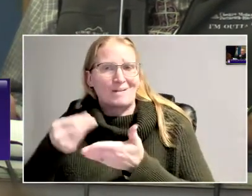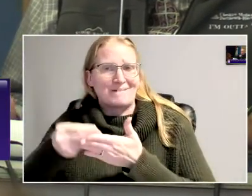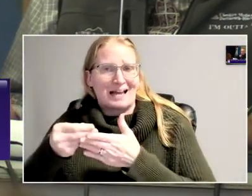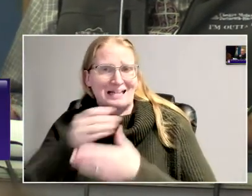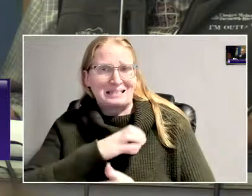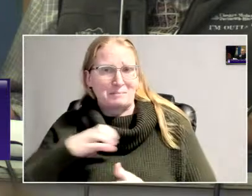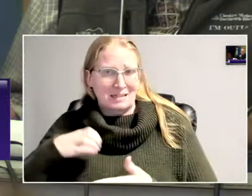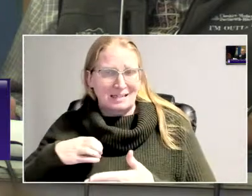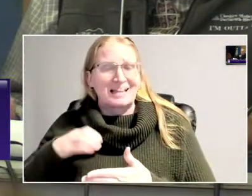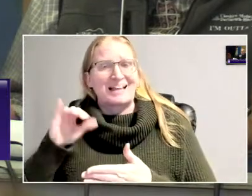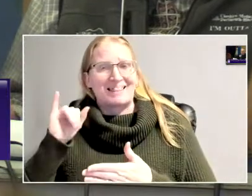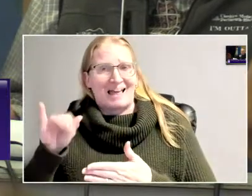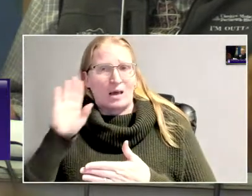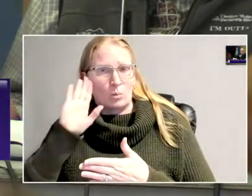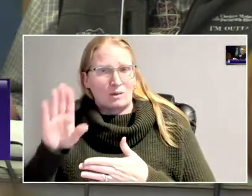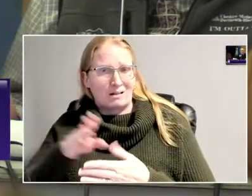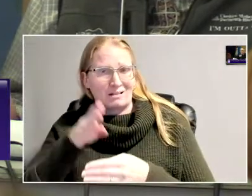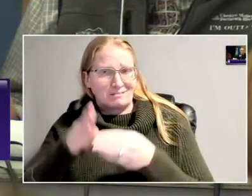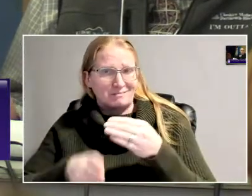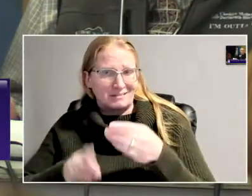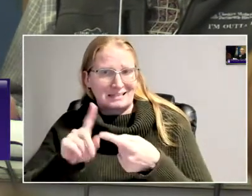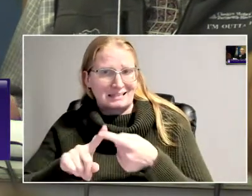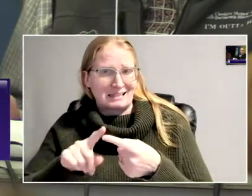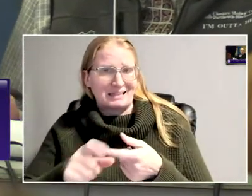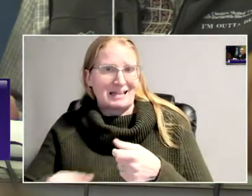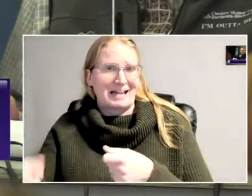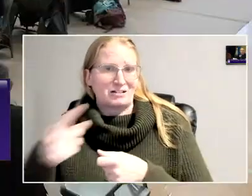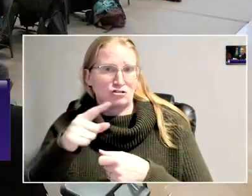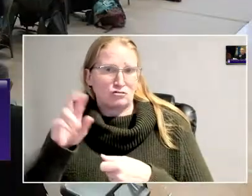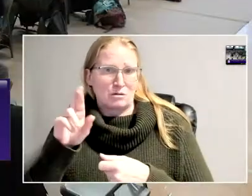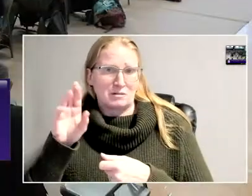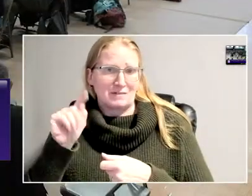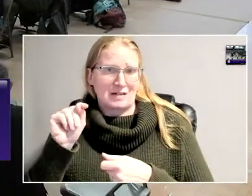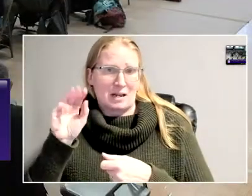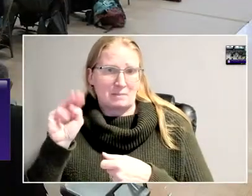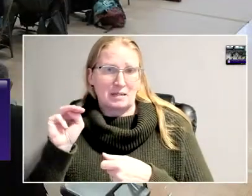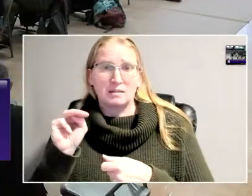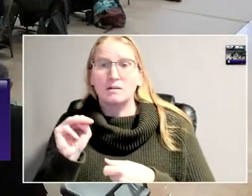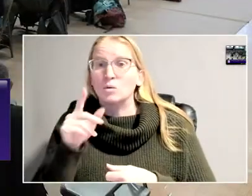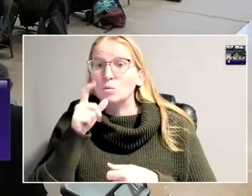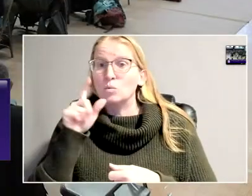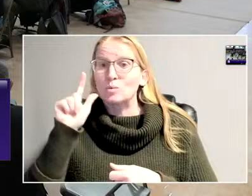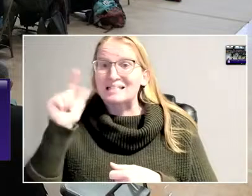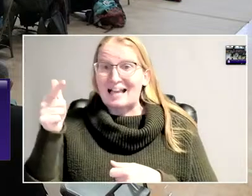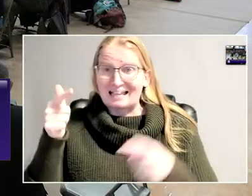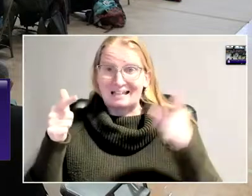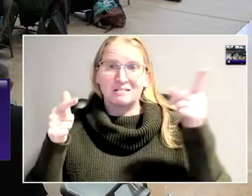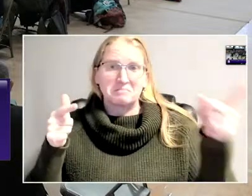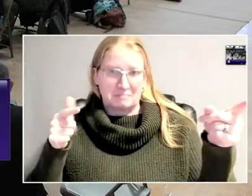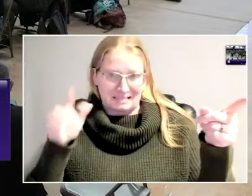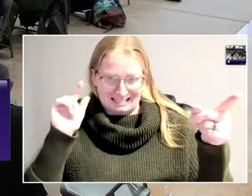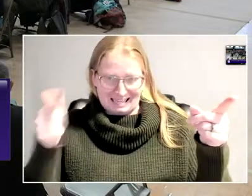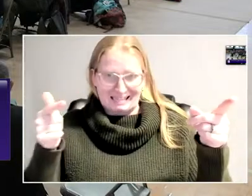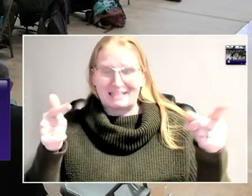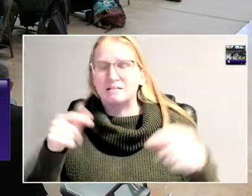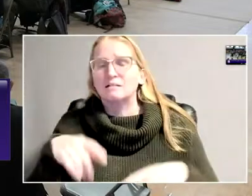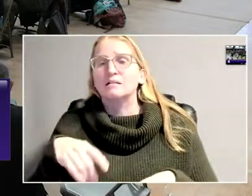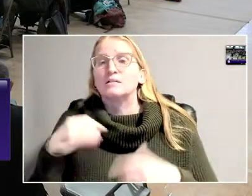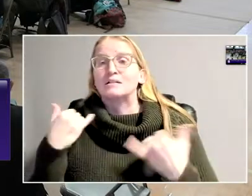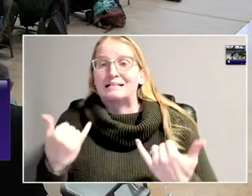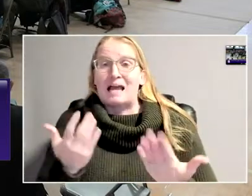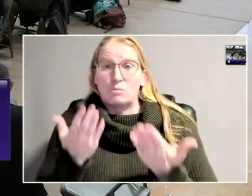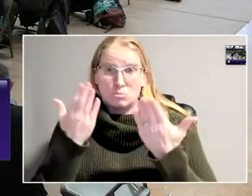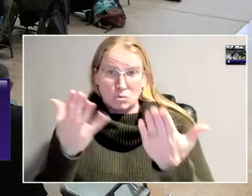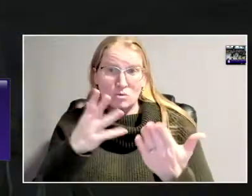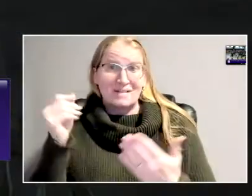annual representative town meeting is there a second is there hog seconds it's been moved and seconded to elect